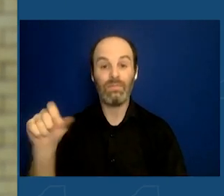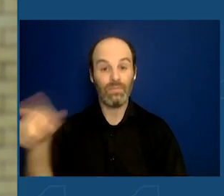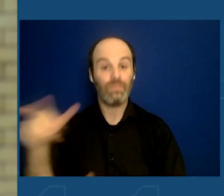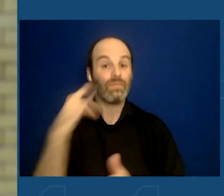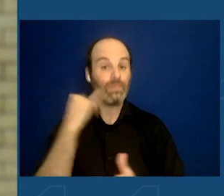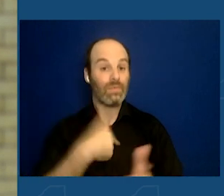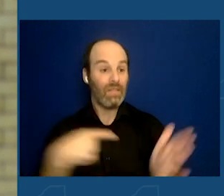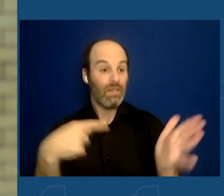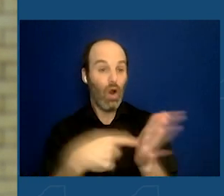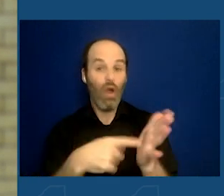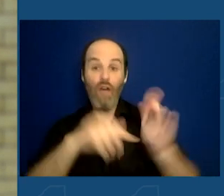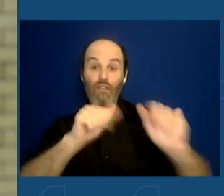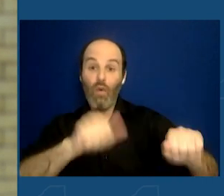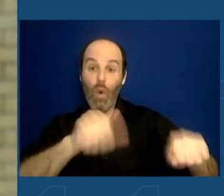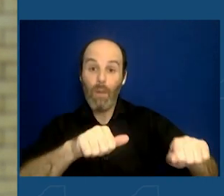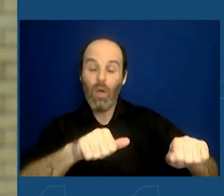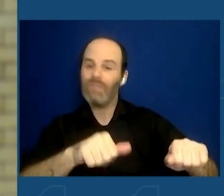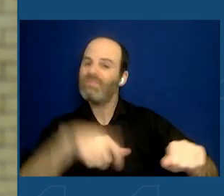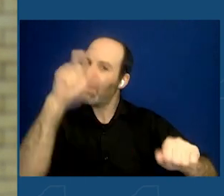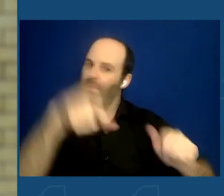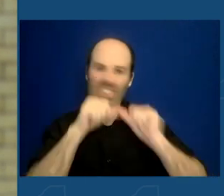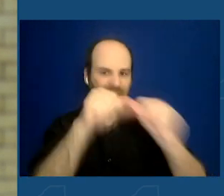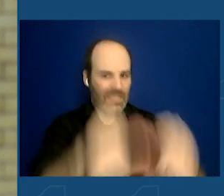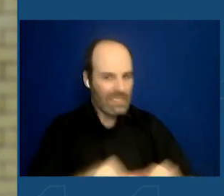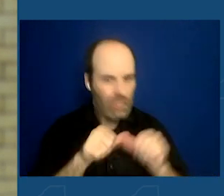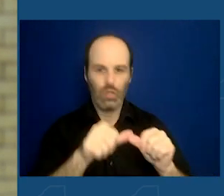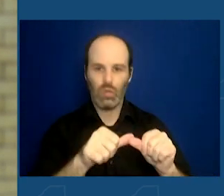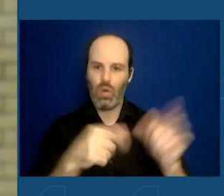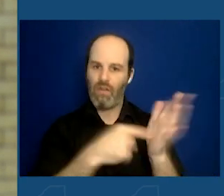affordable. This will not change. But over the decade,